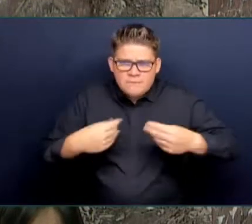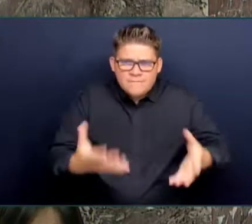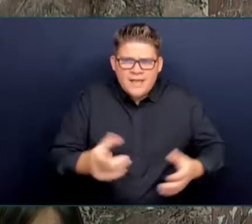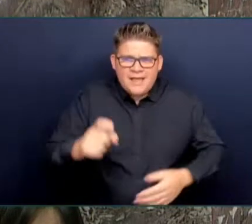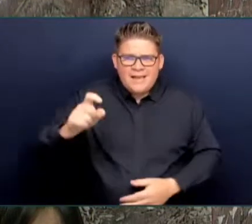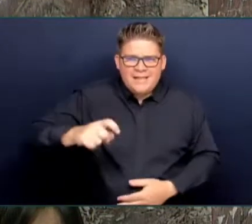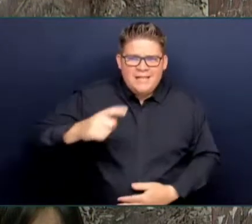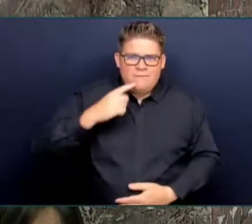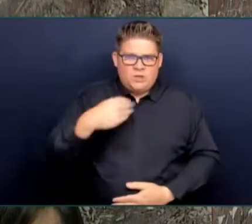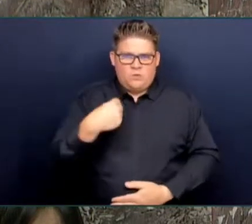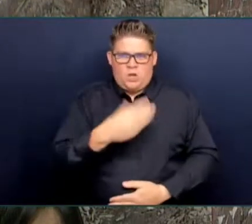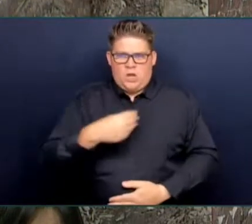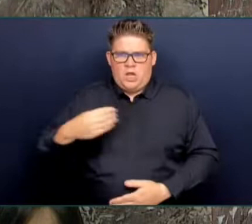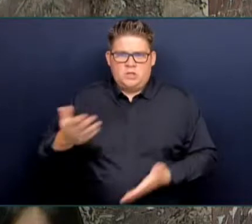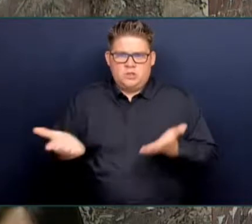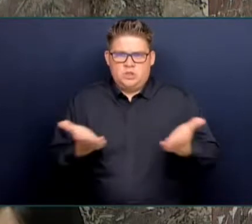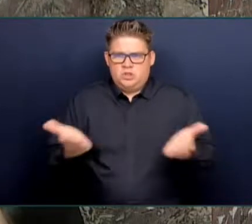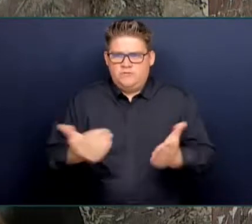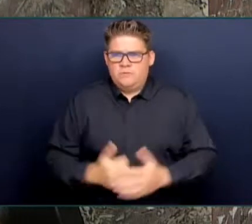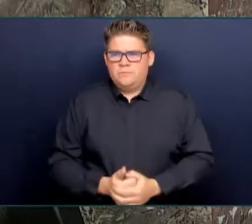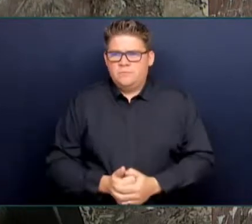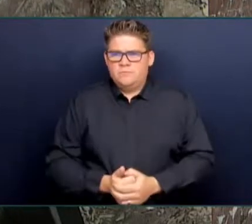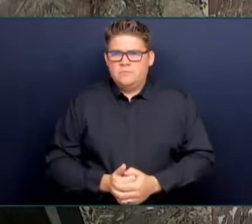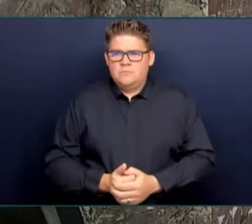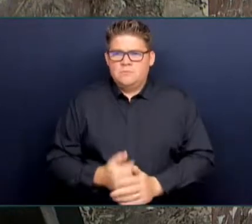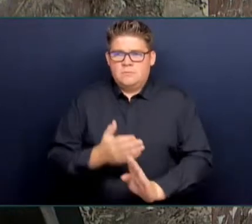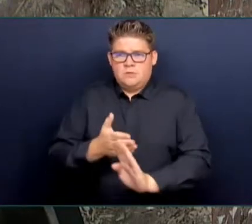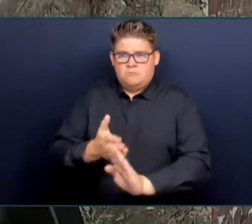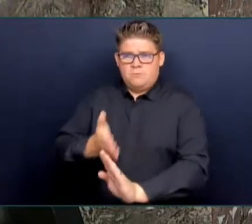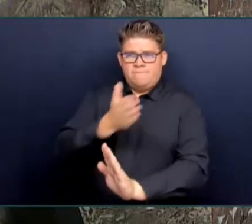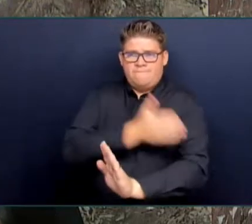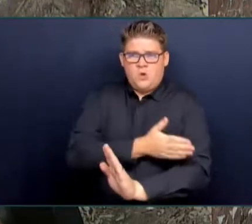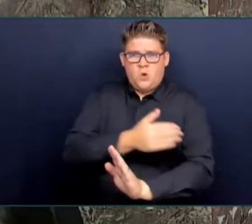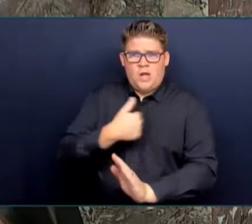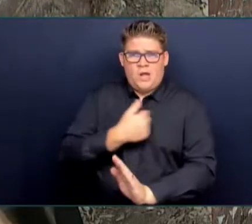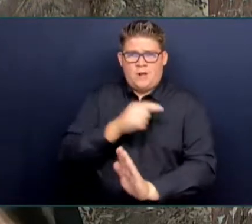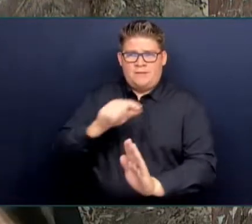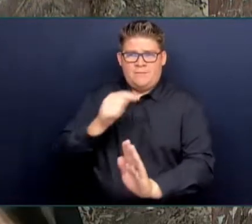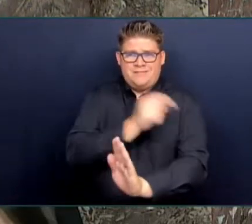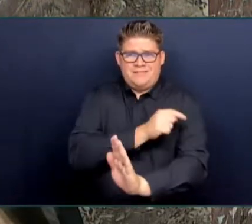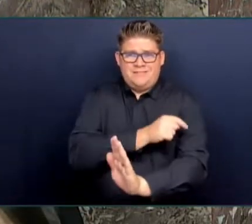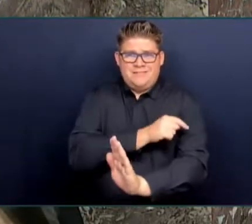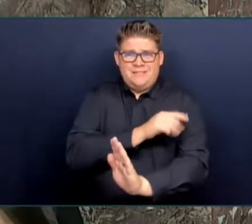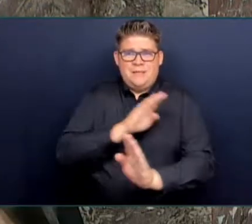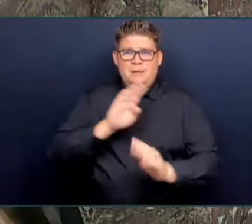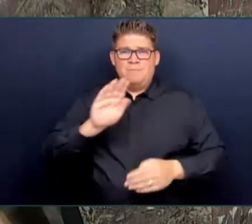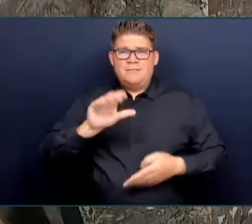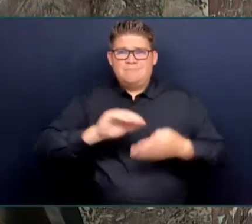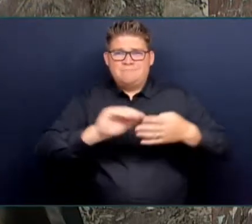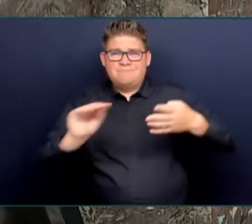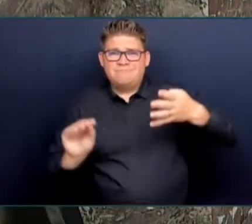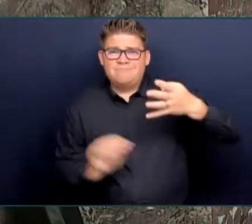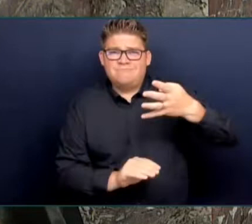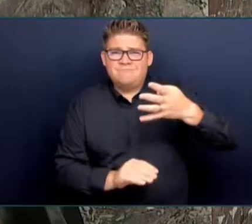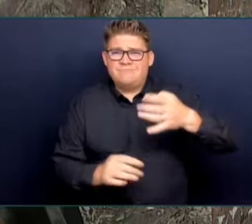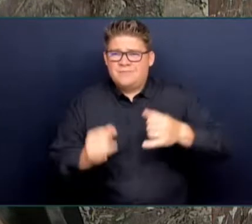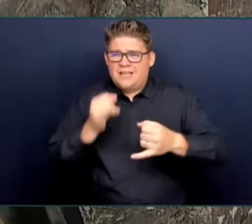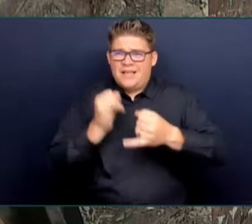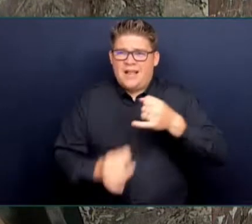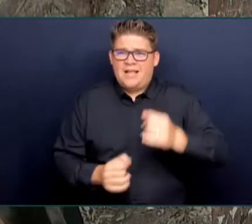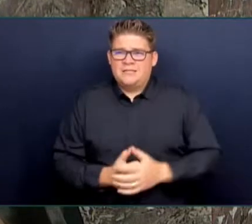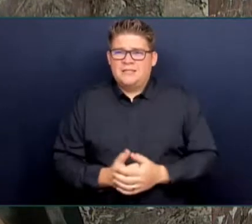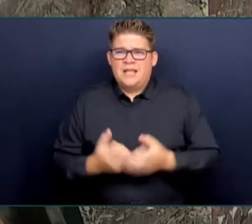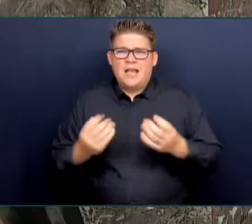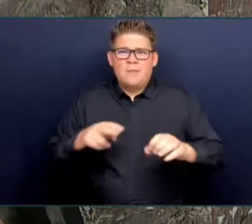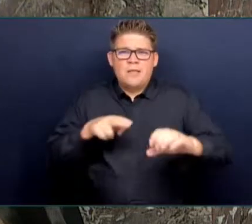MRIs, right? We've done 174,000 MRIs in the 2016-17 fiscal year. That's 174,000